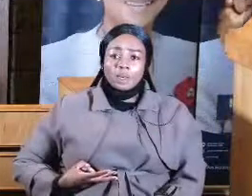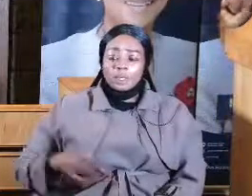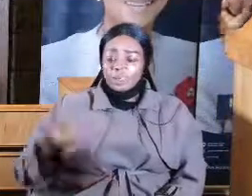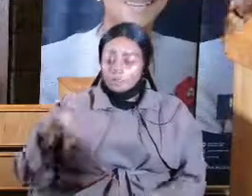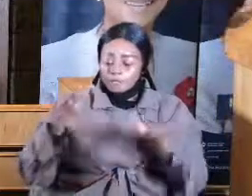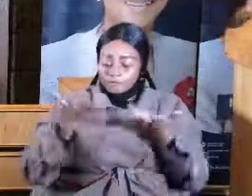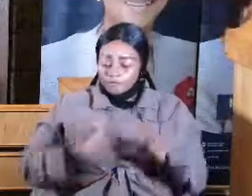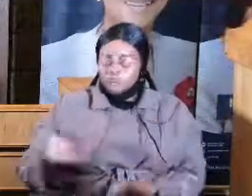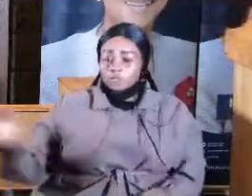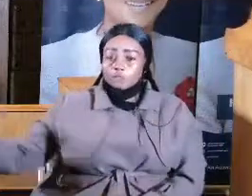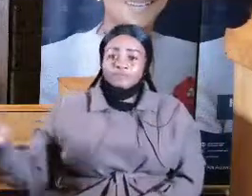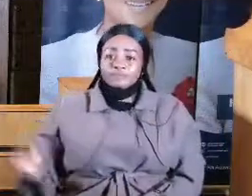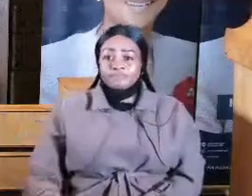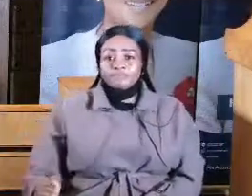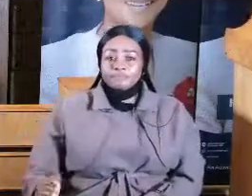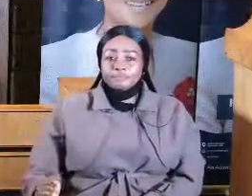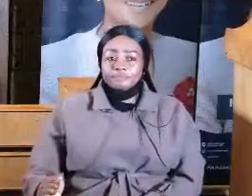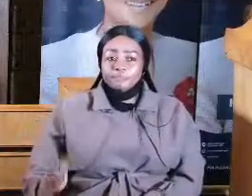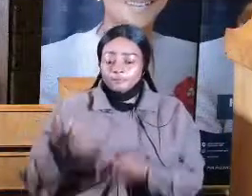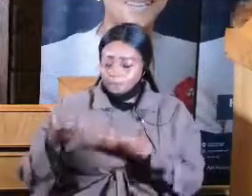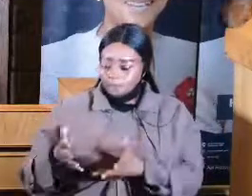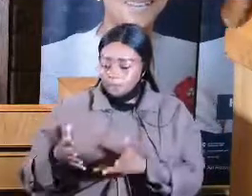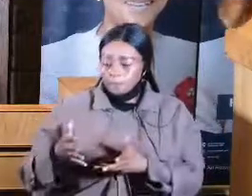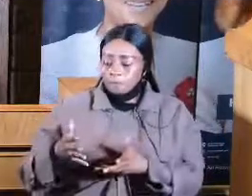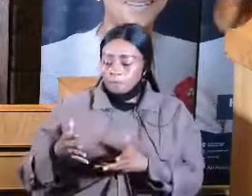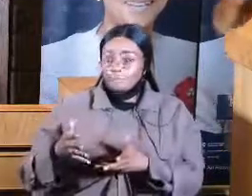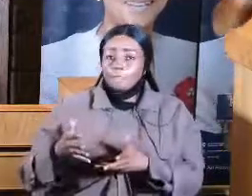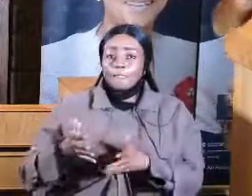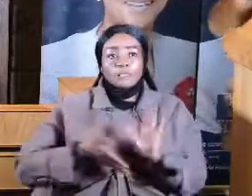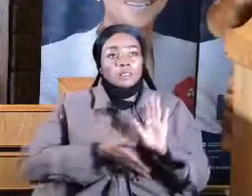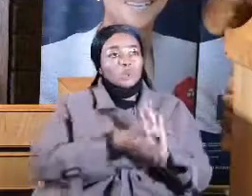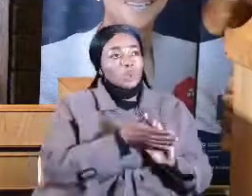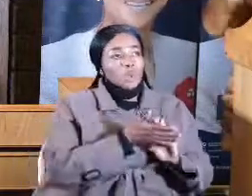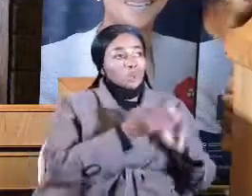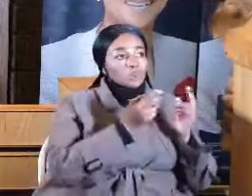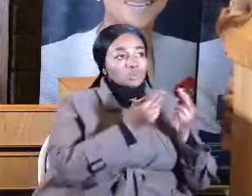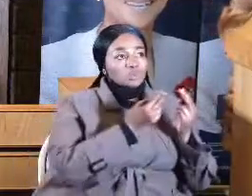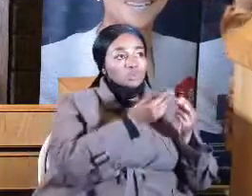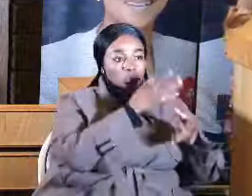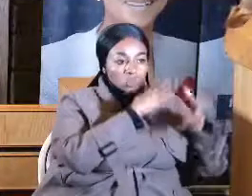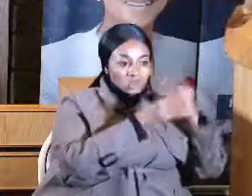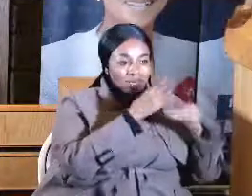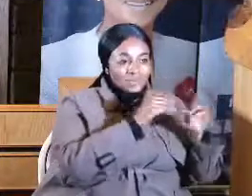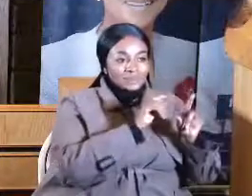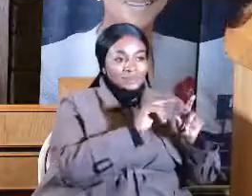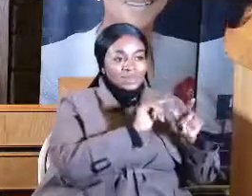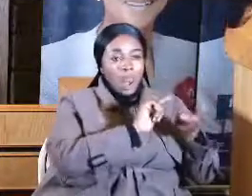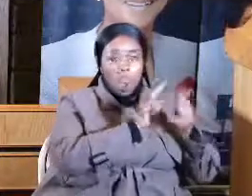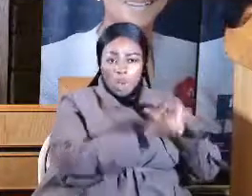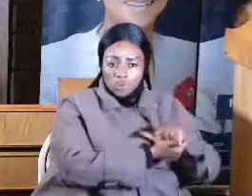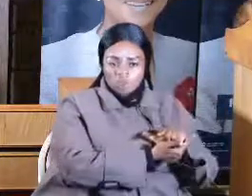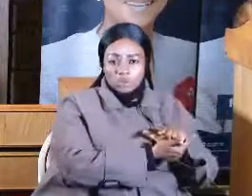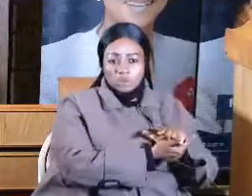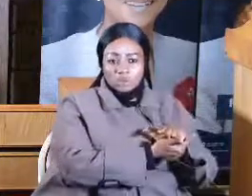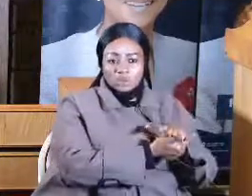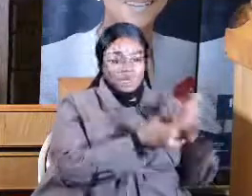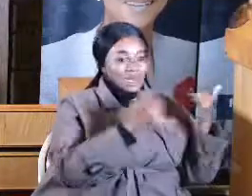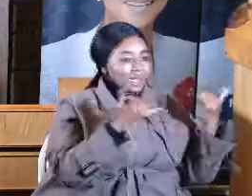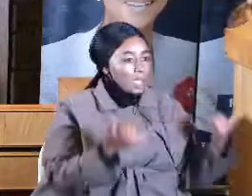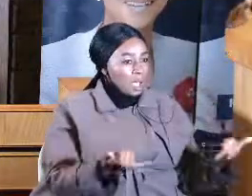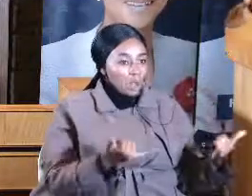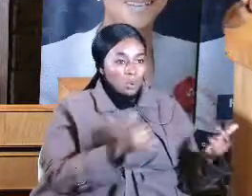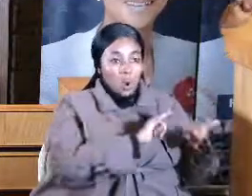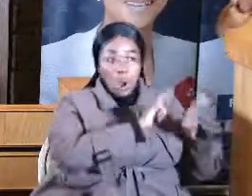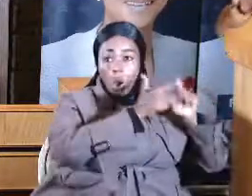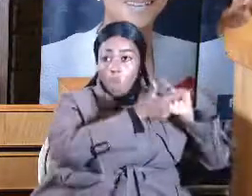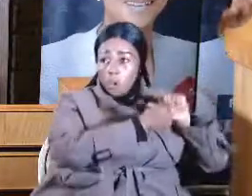a debt trap for them. They went to study with loans, and now they are seated with those loans